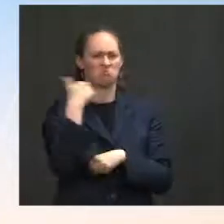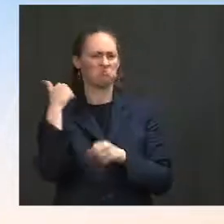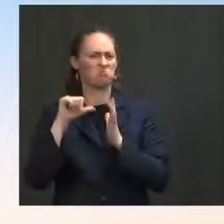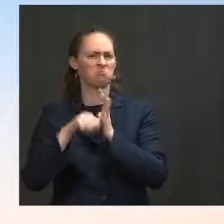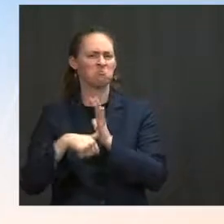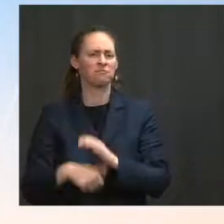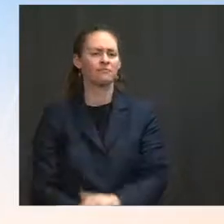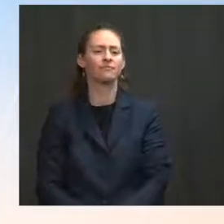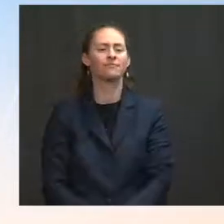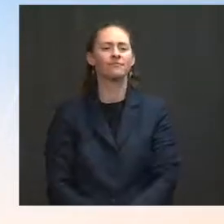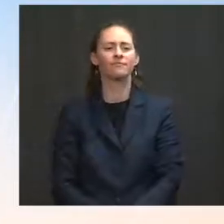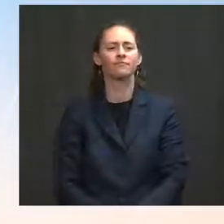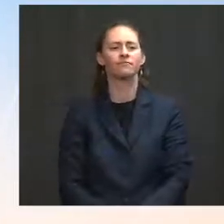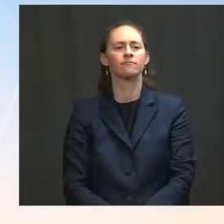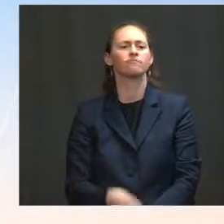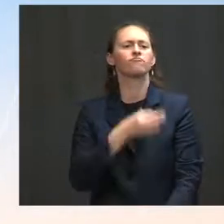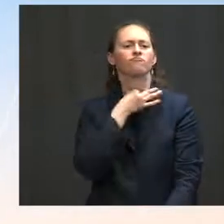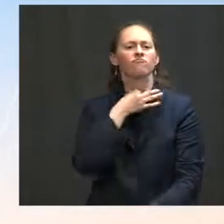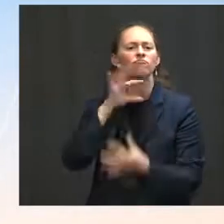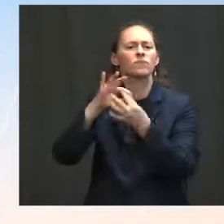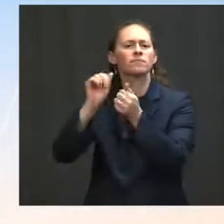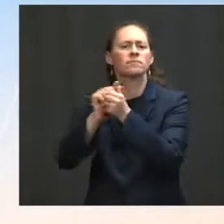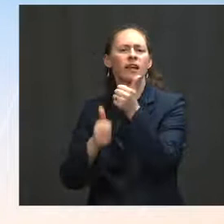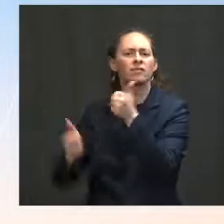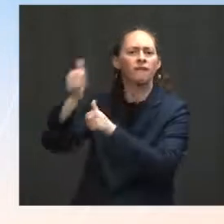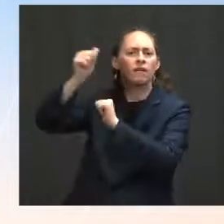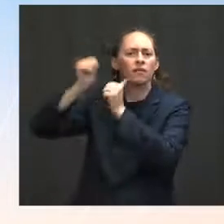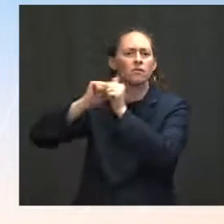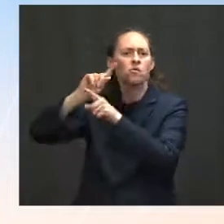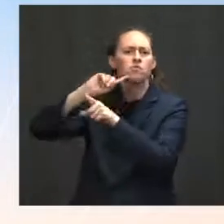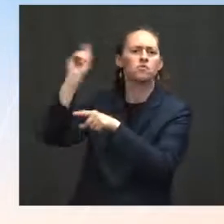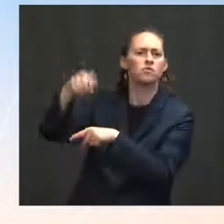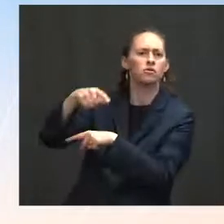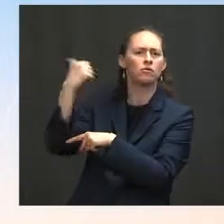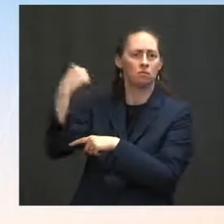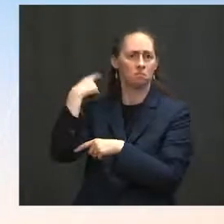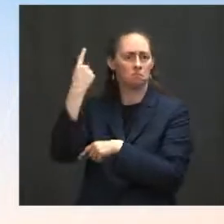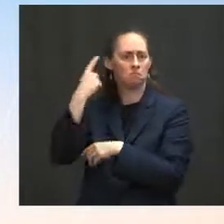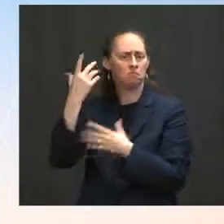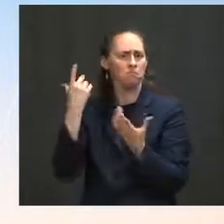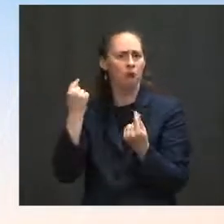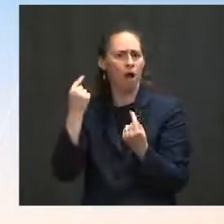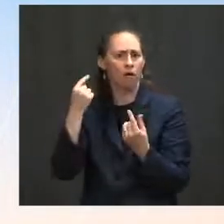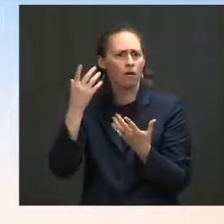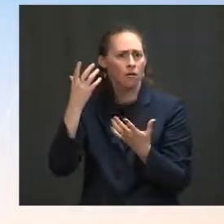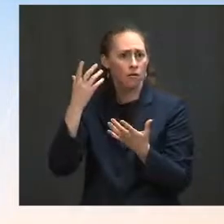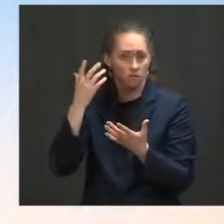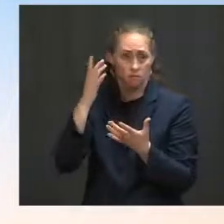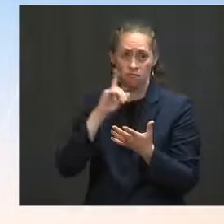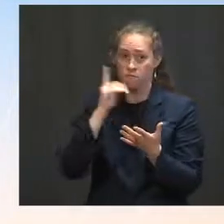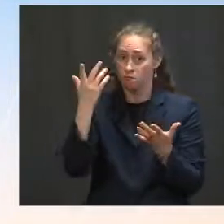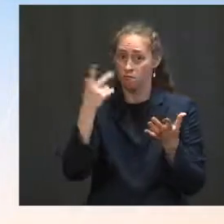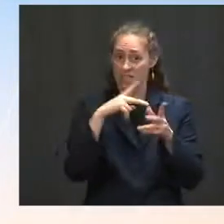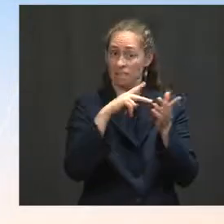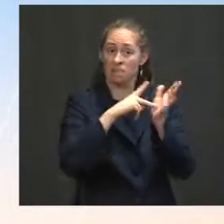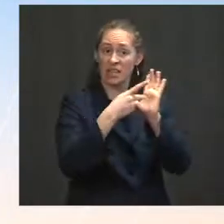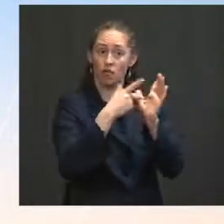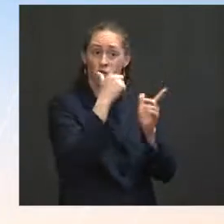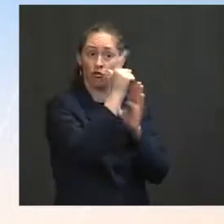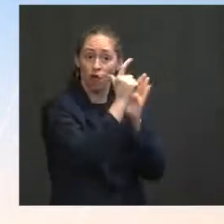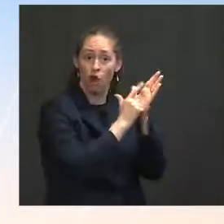about trying to accomplish those goals through legislation? And would that be the president's preferred approach over an executive order that could be overturned by